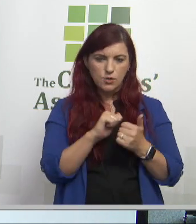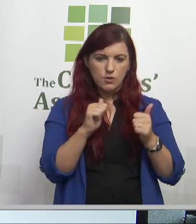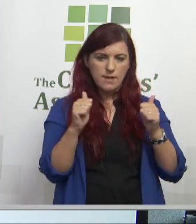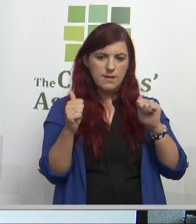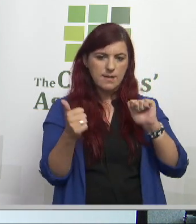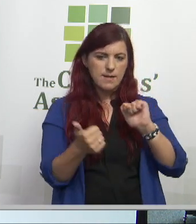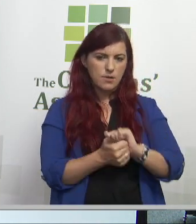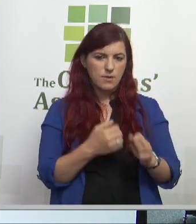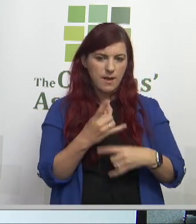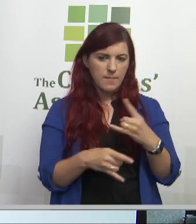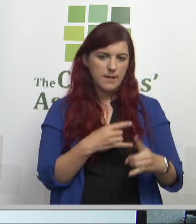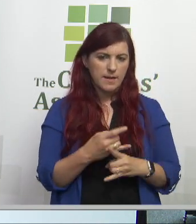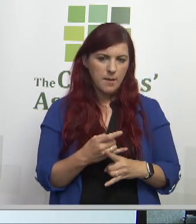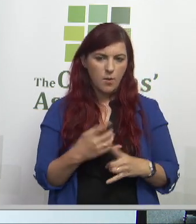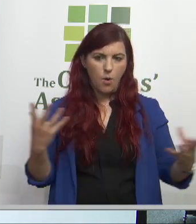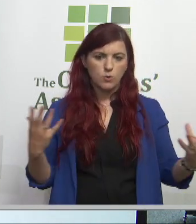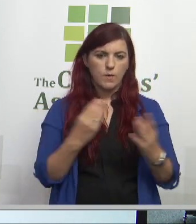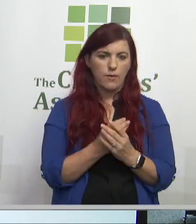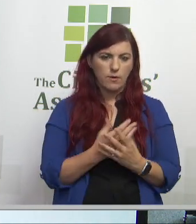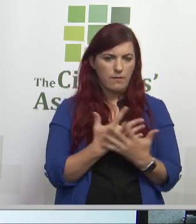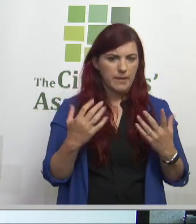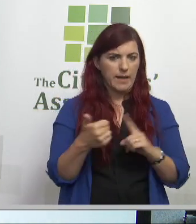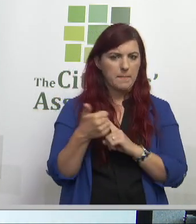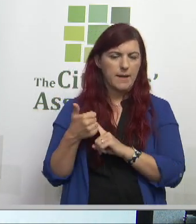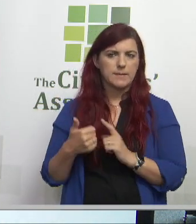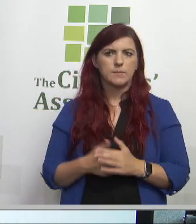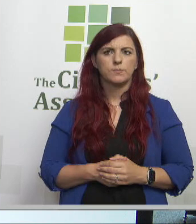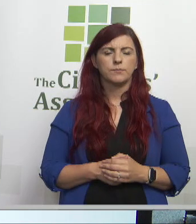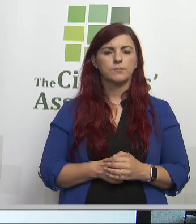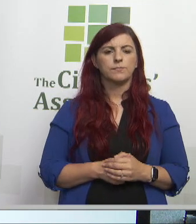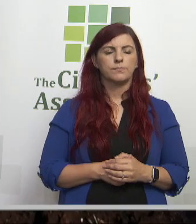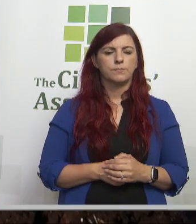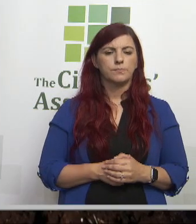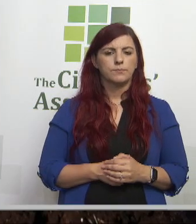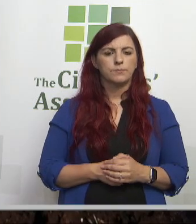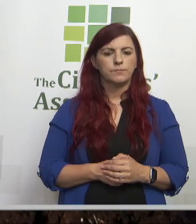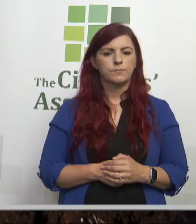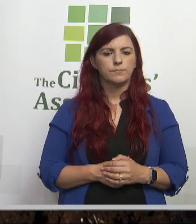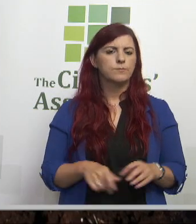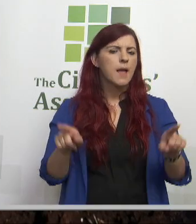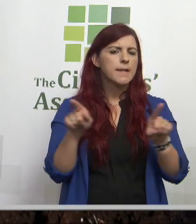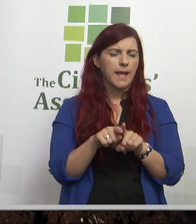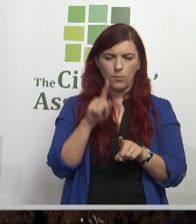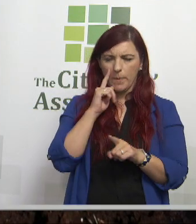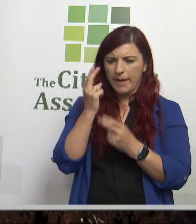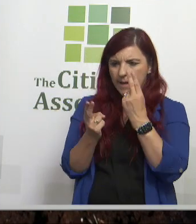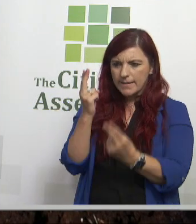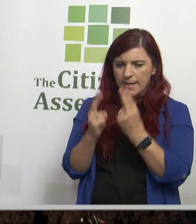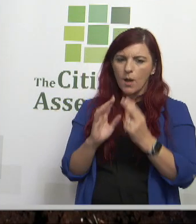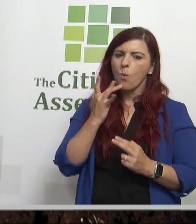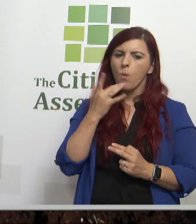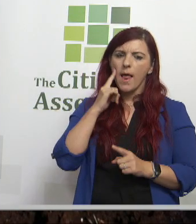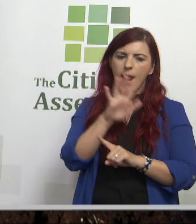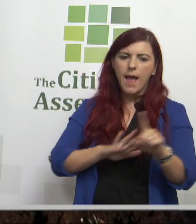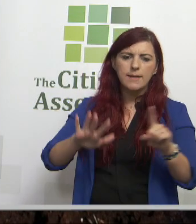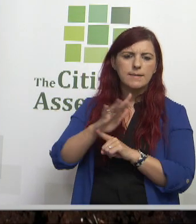time, which add up to quite a lot. Likewise, we've been looking at wetlands and peatlands in County Monaghan